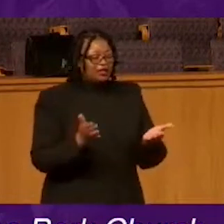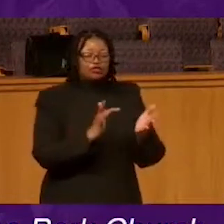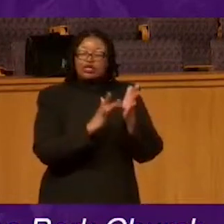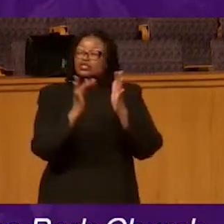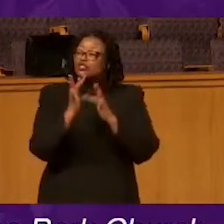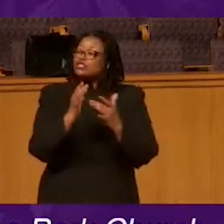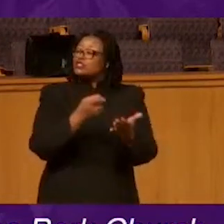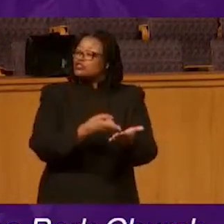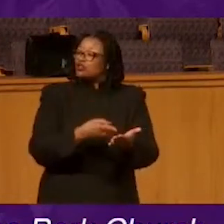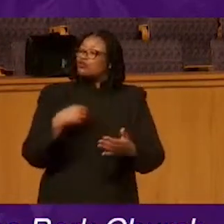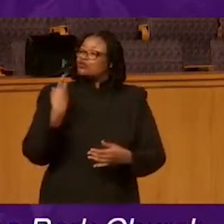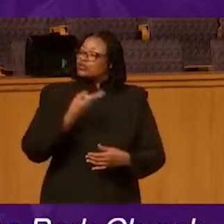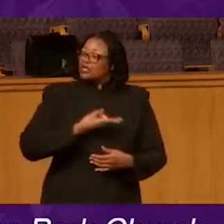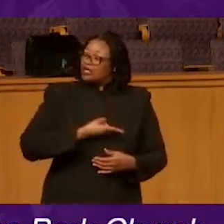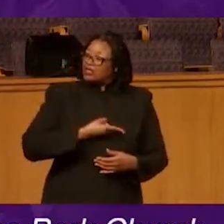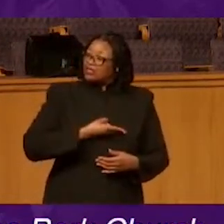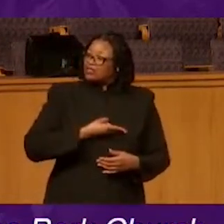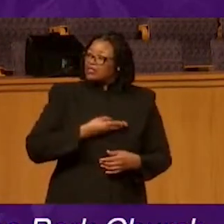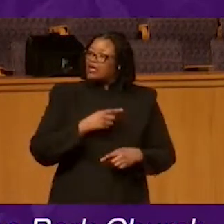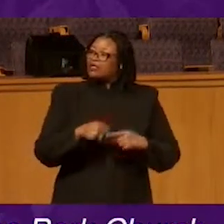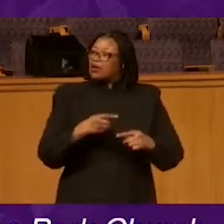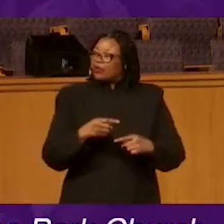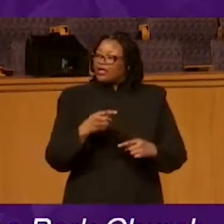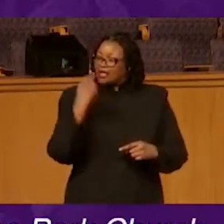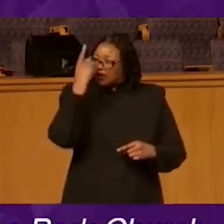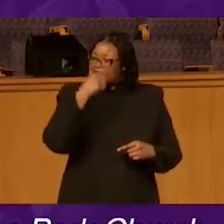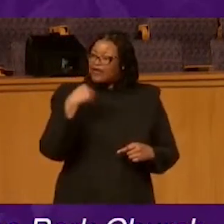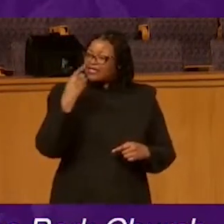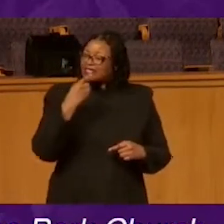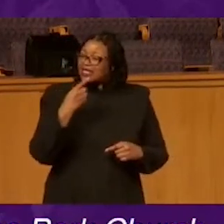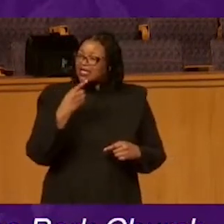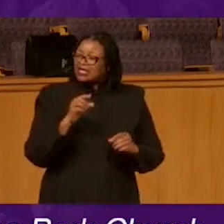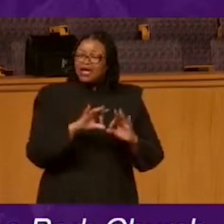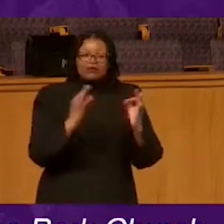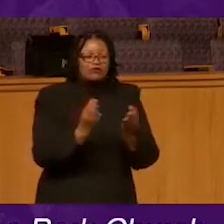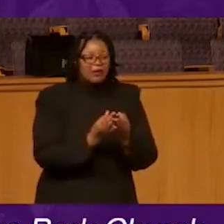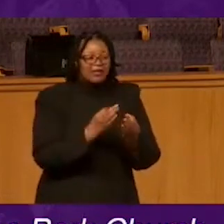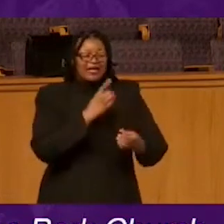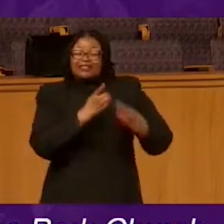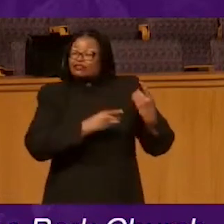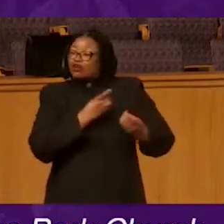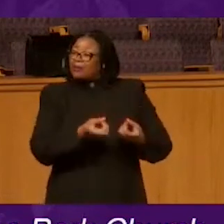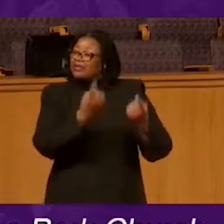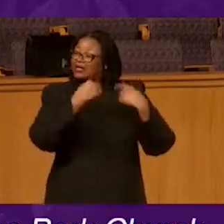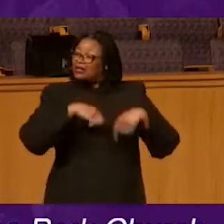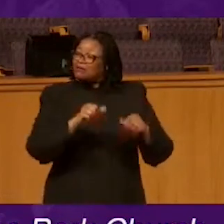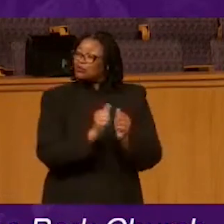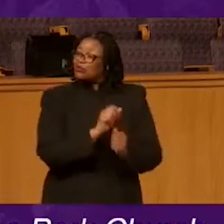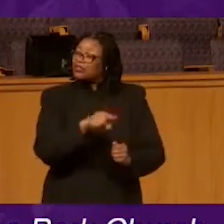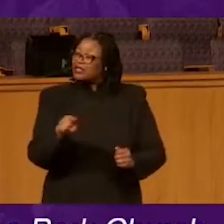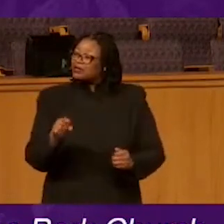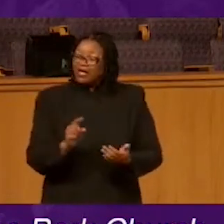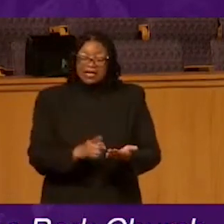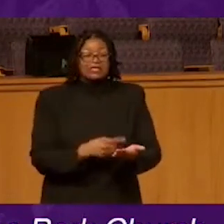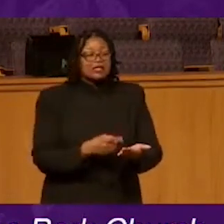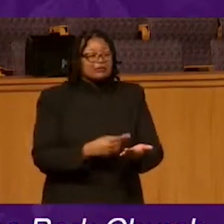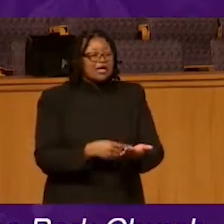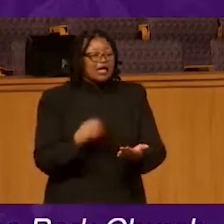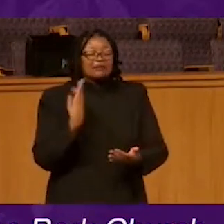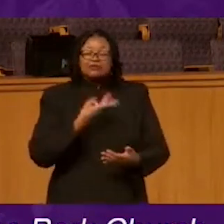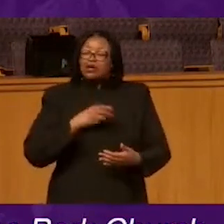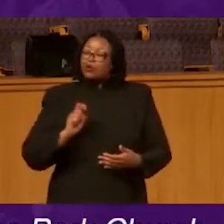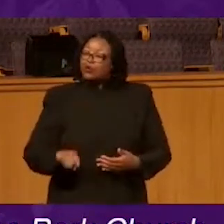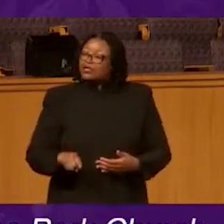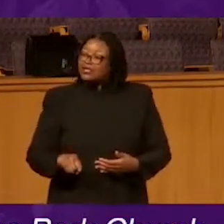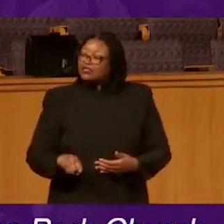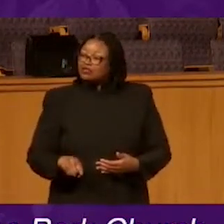shows us that when we're dealing with family and the drama that comes with them, sometimes we've got to